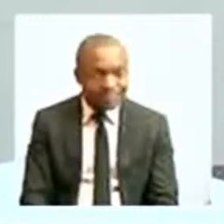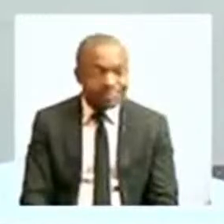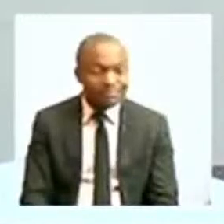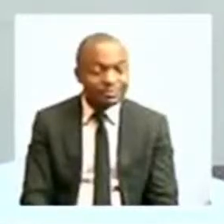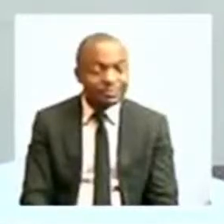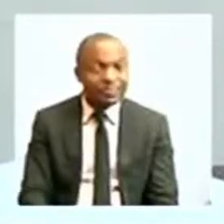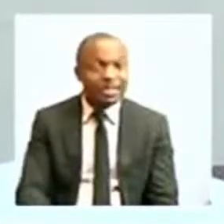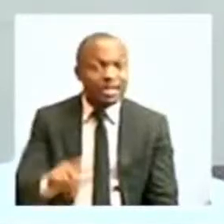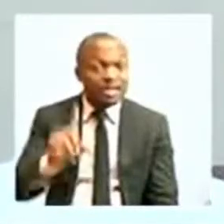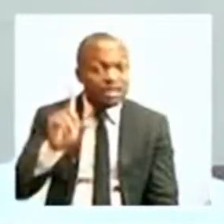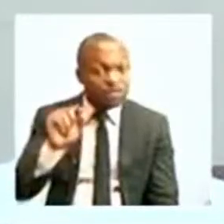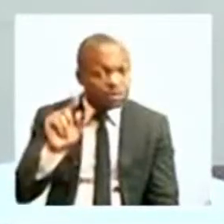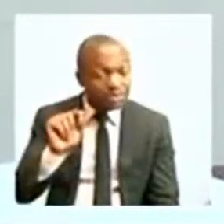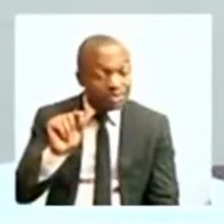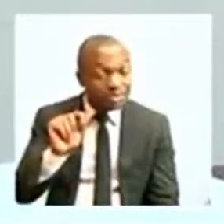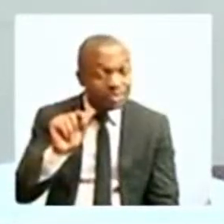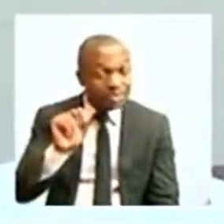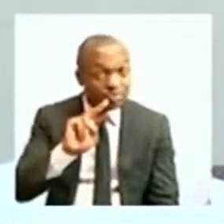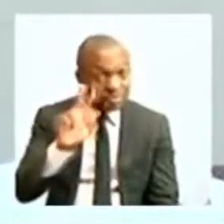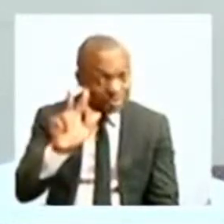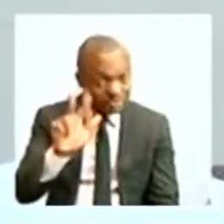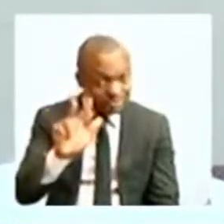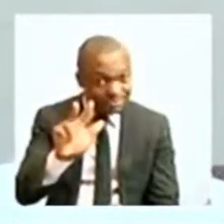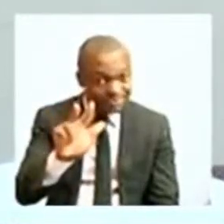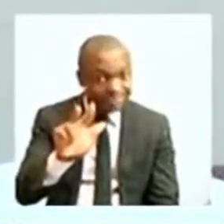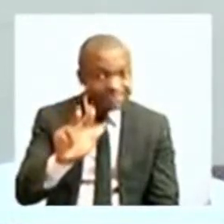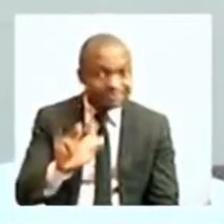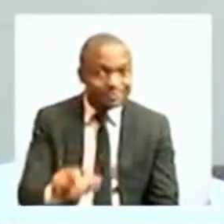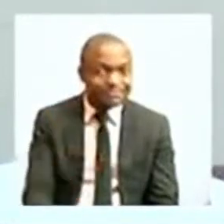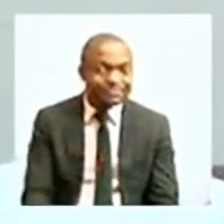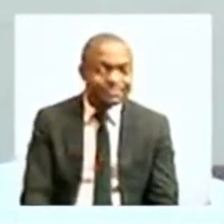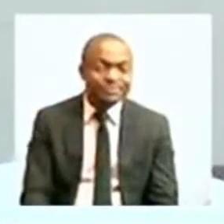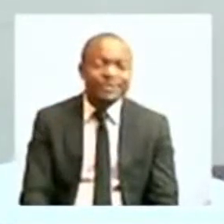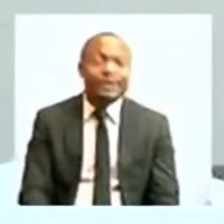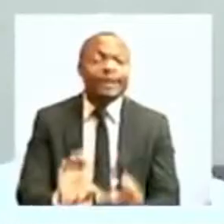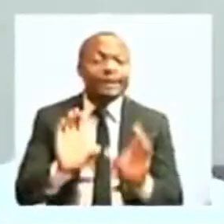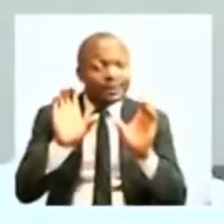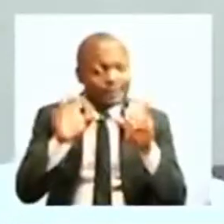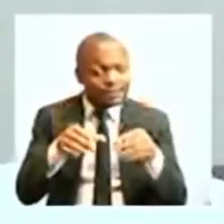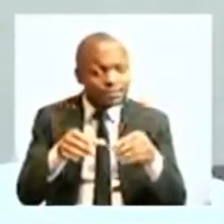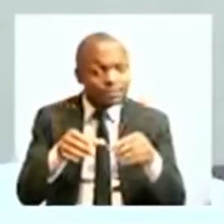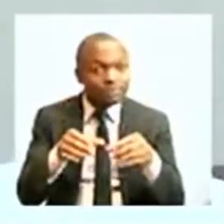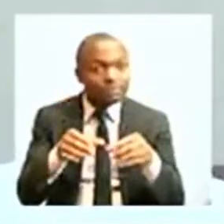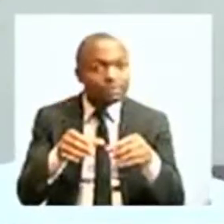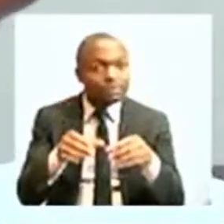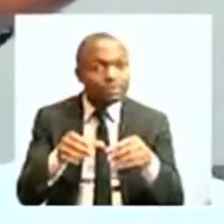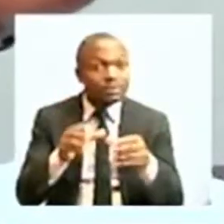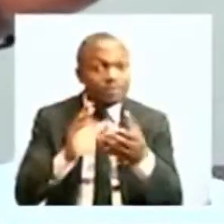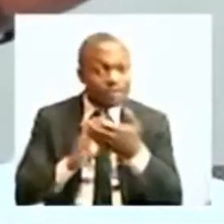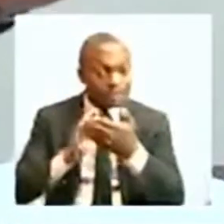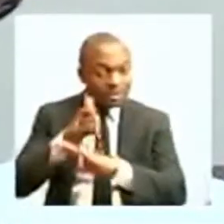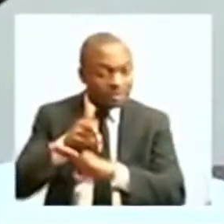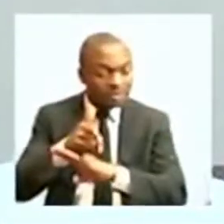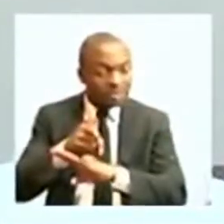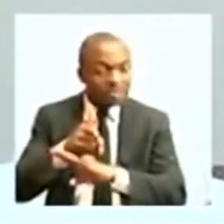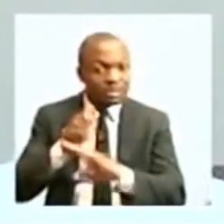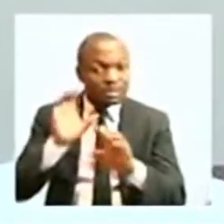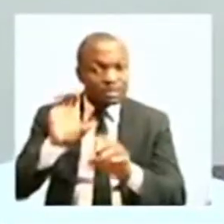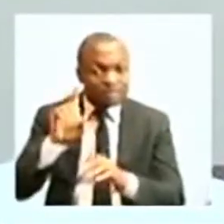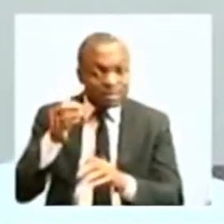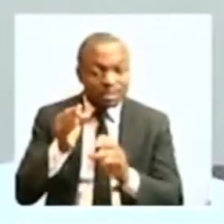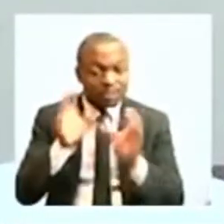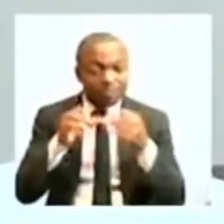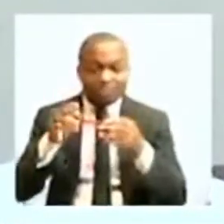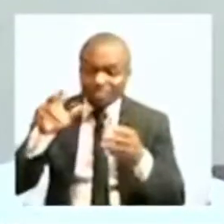Within 2023, a council, after the CDF committees,